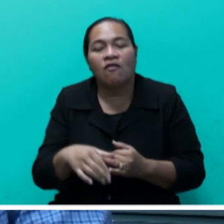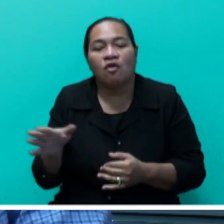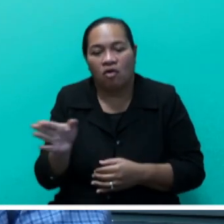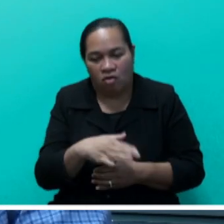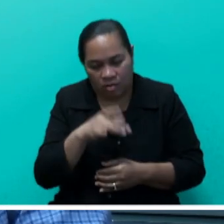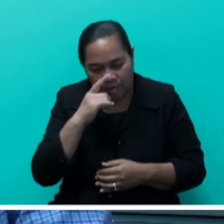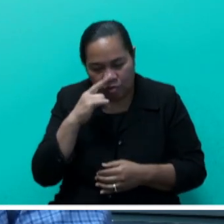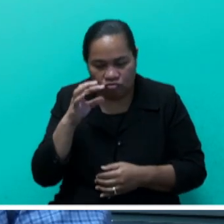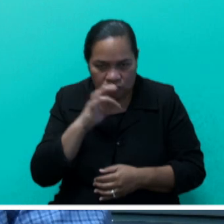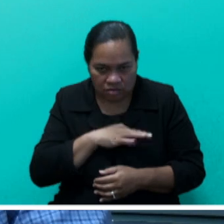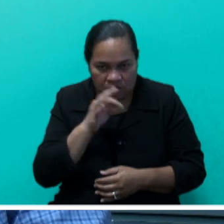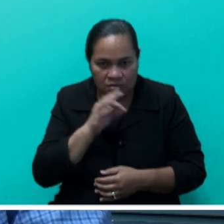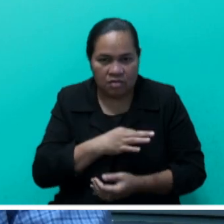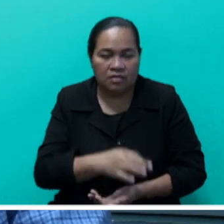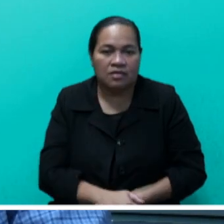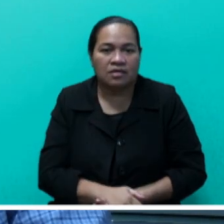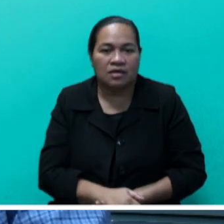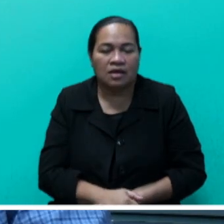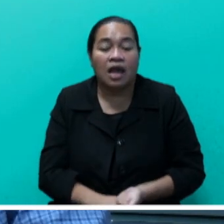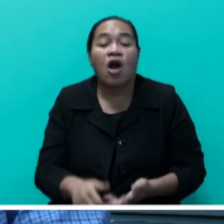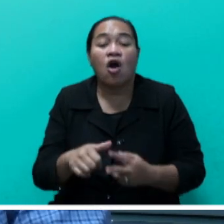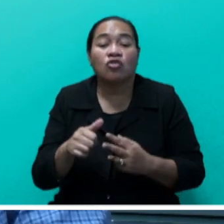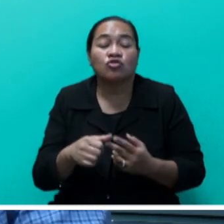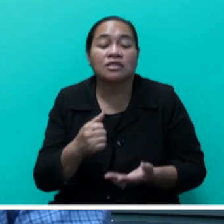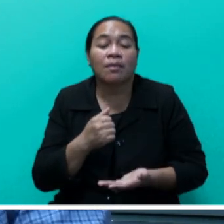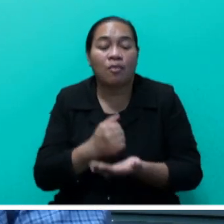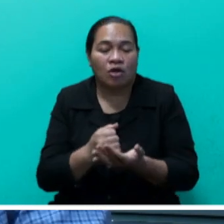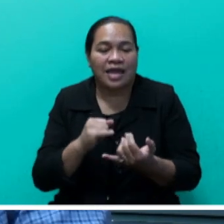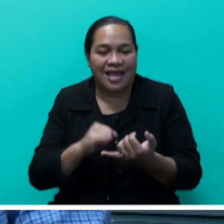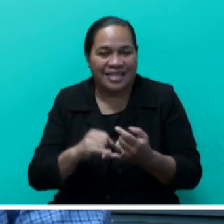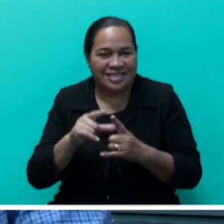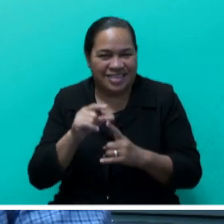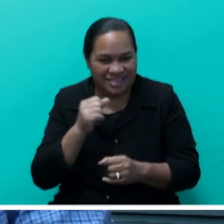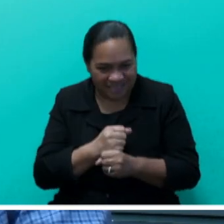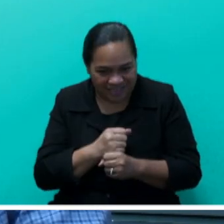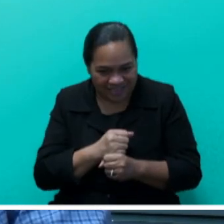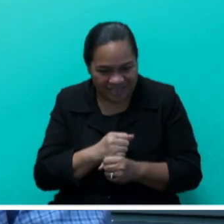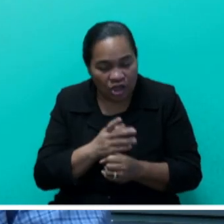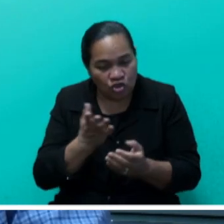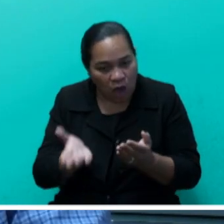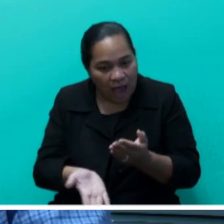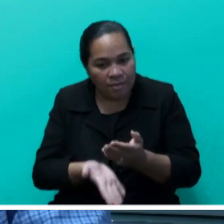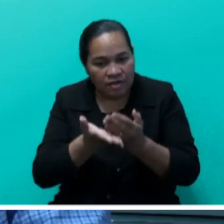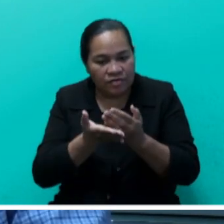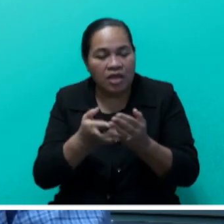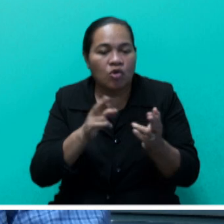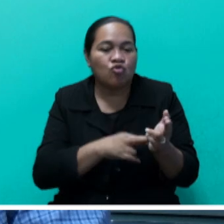sectors of the Fijian economy and support sustainable development, uplift of rural